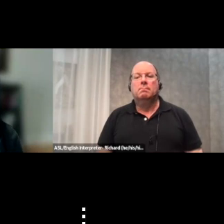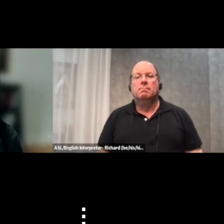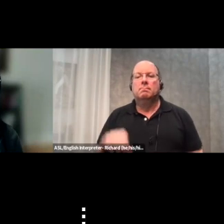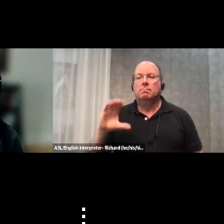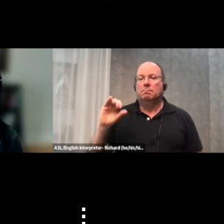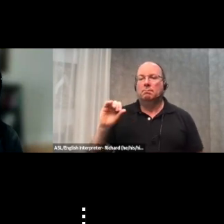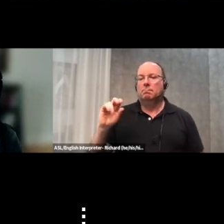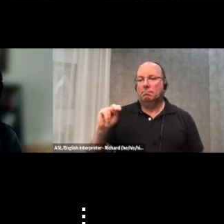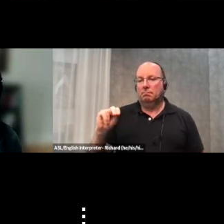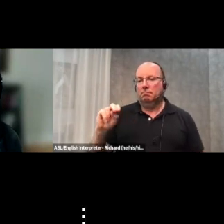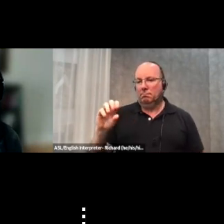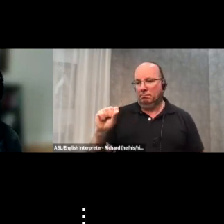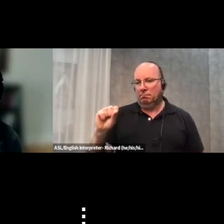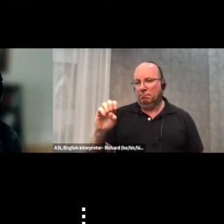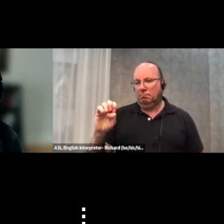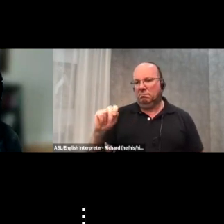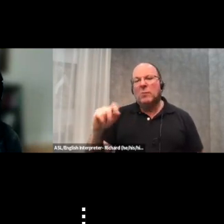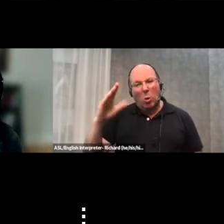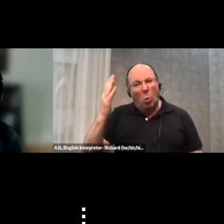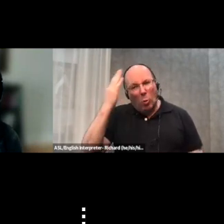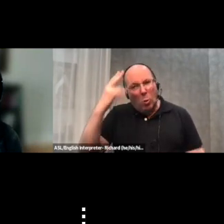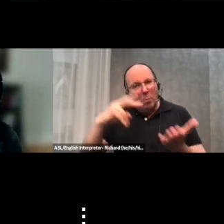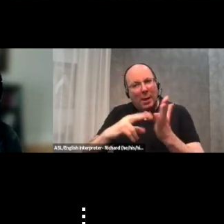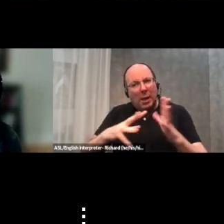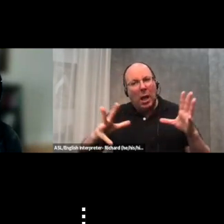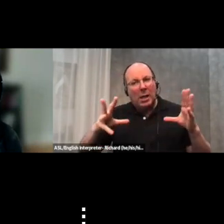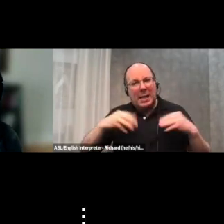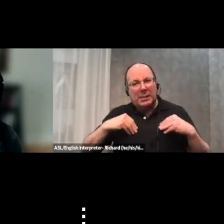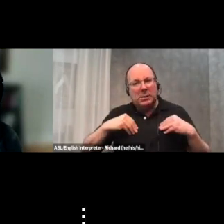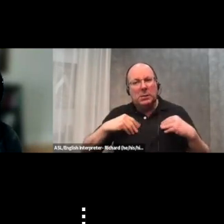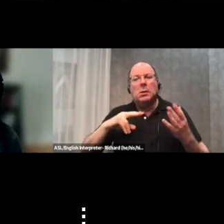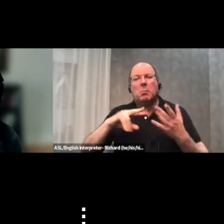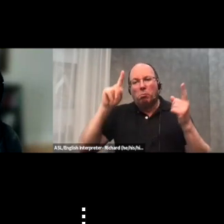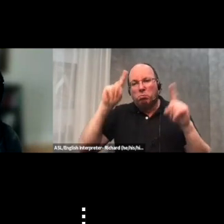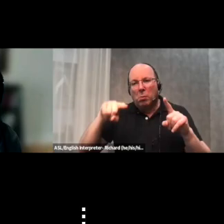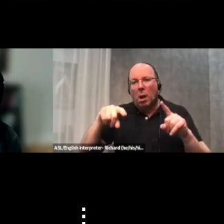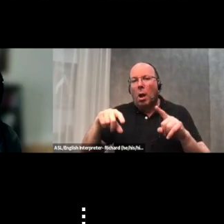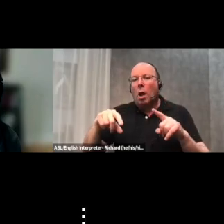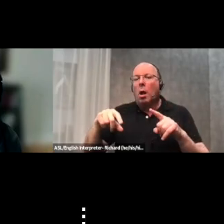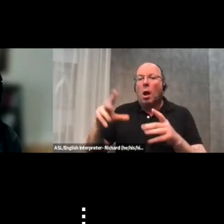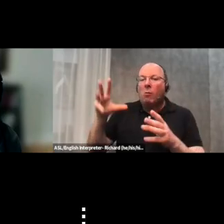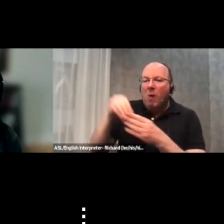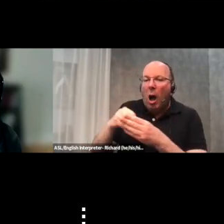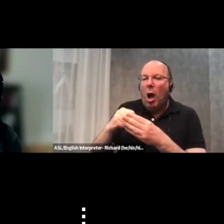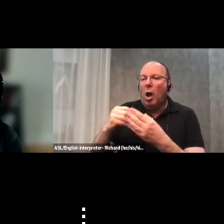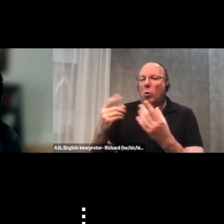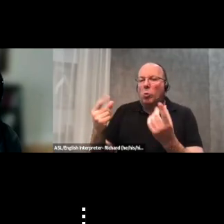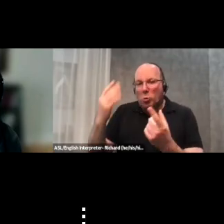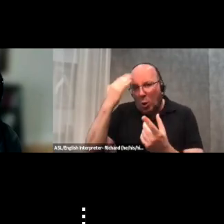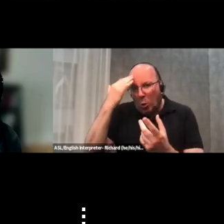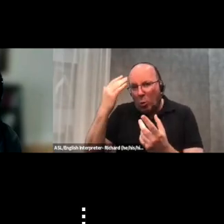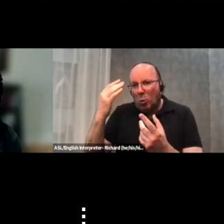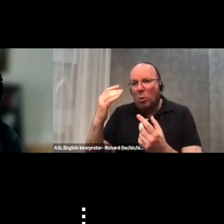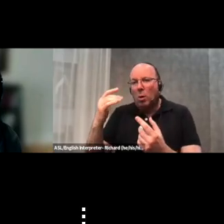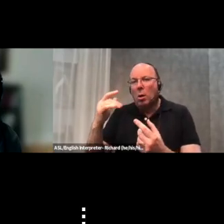I'm going to assume that we all know the basics of consent. We have to be fully aware of what we're engaging in. We have to be like in a